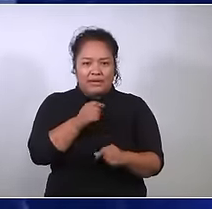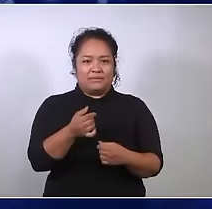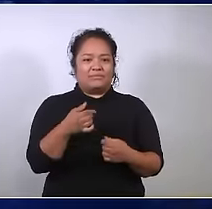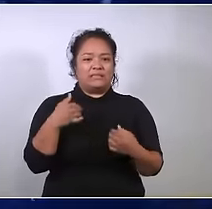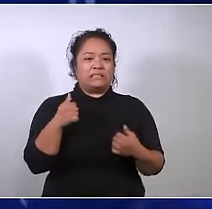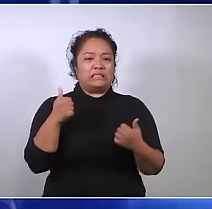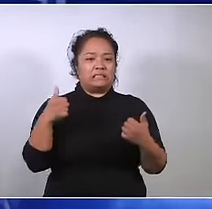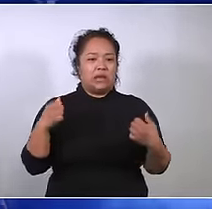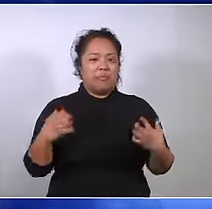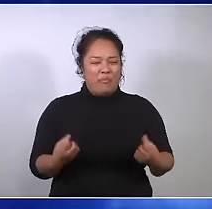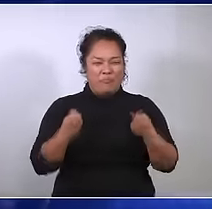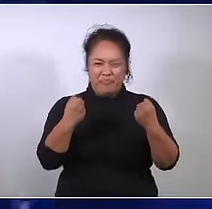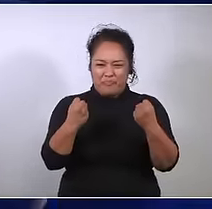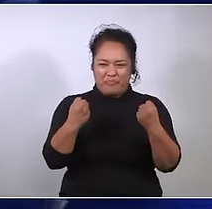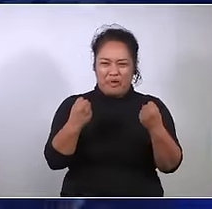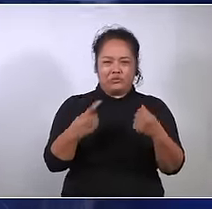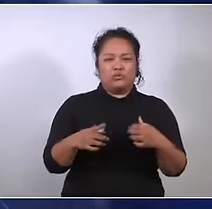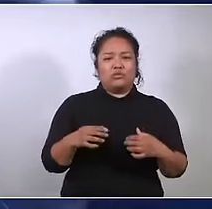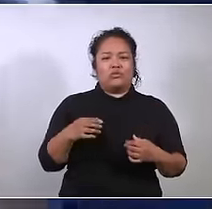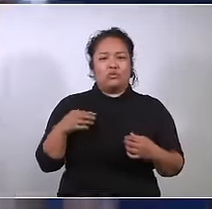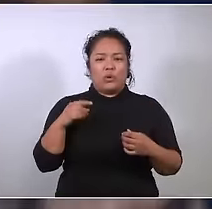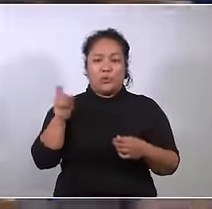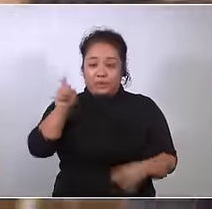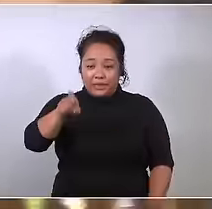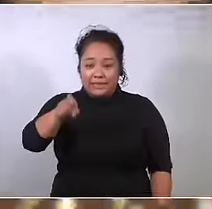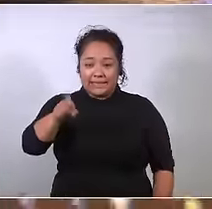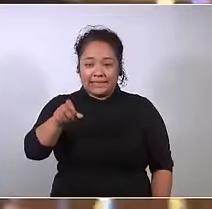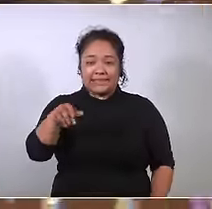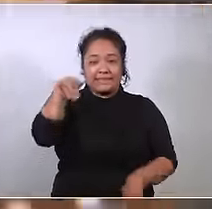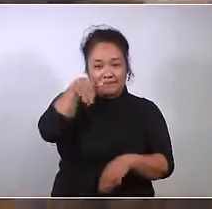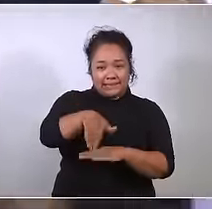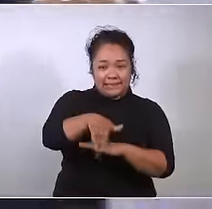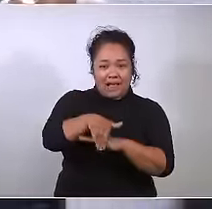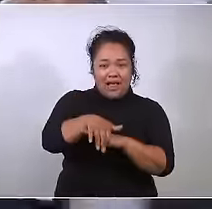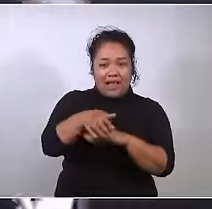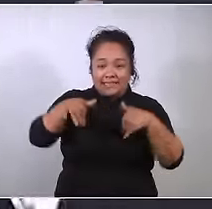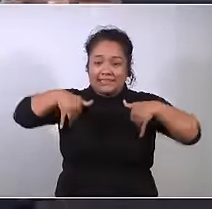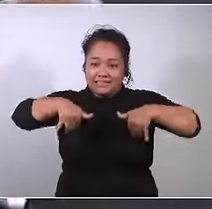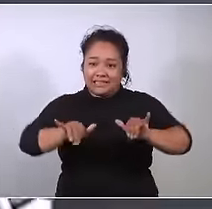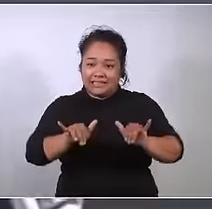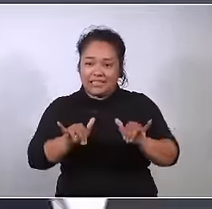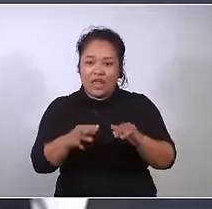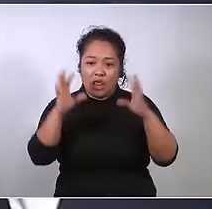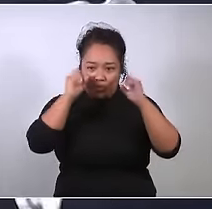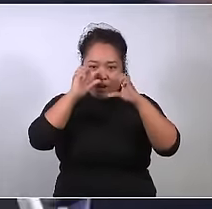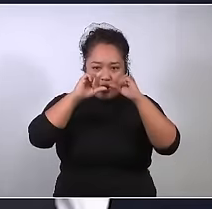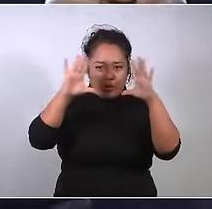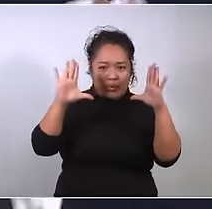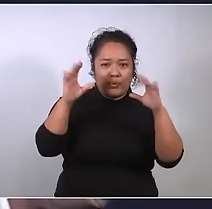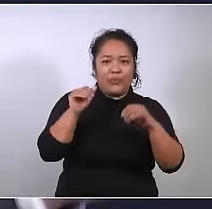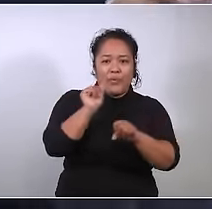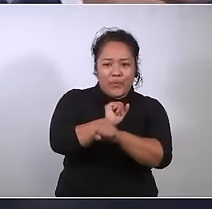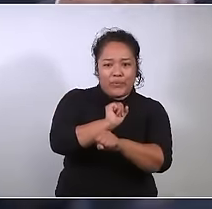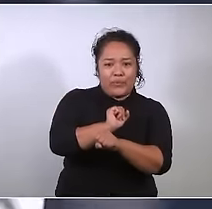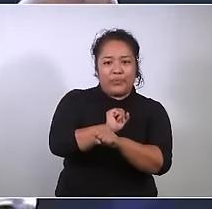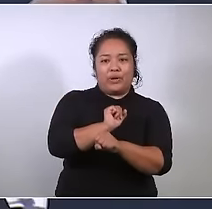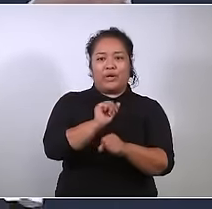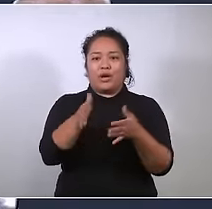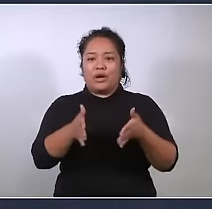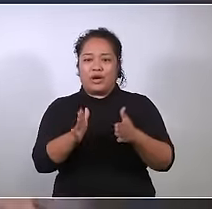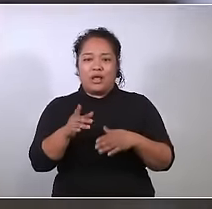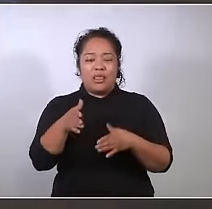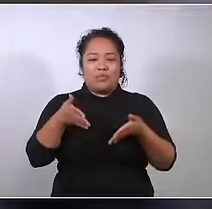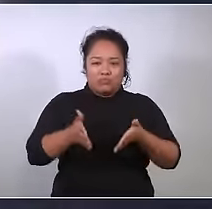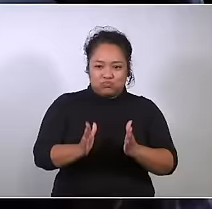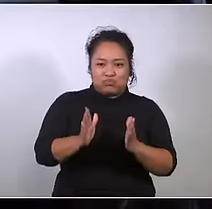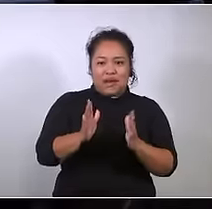proving himself mighty and strong. Whatever your need is tonight, he is still the miracle worker. He is still the way